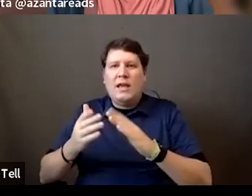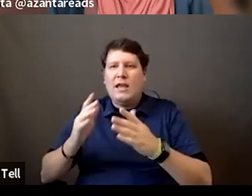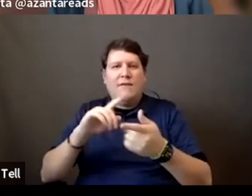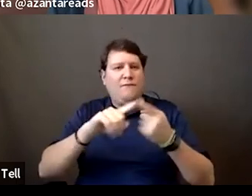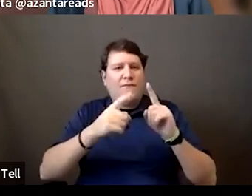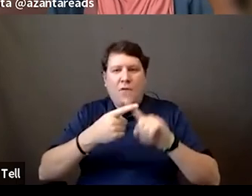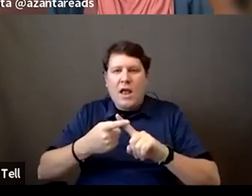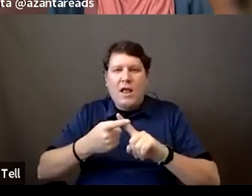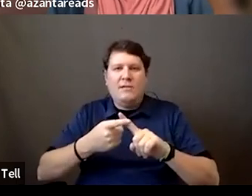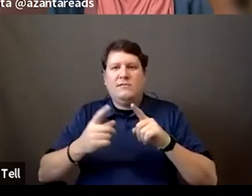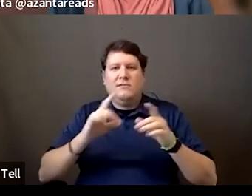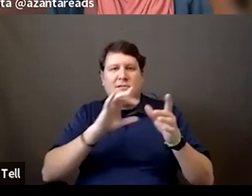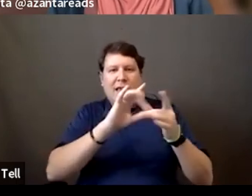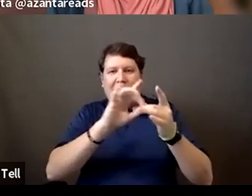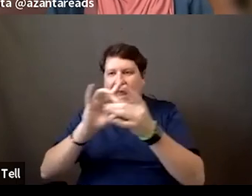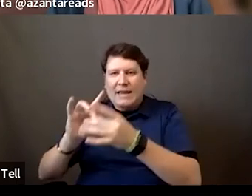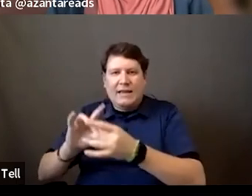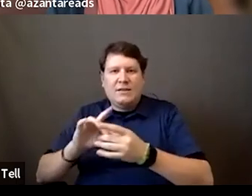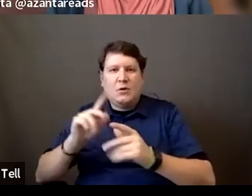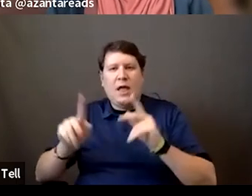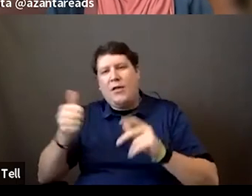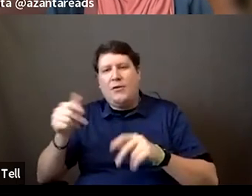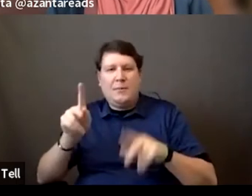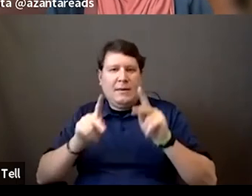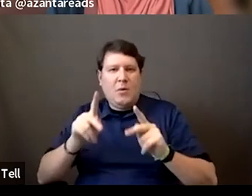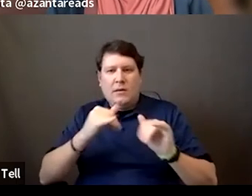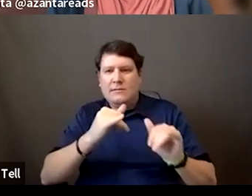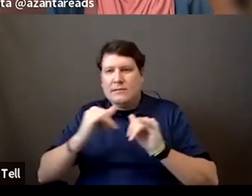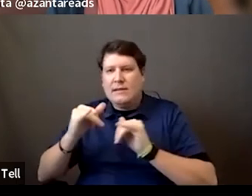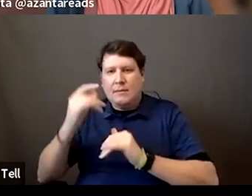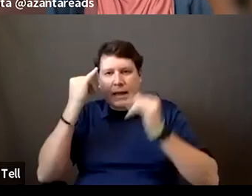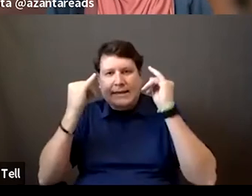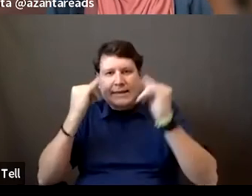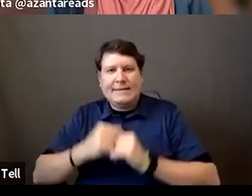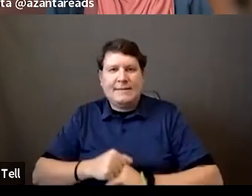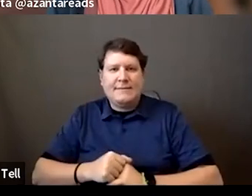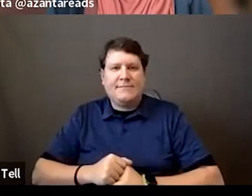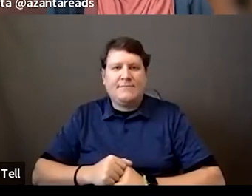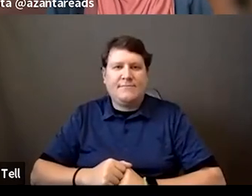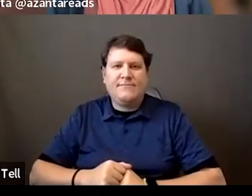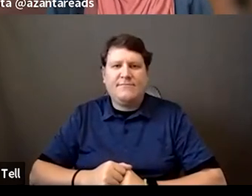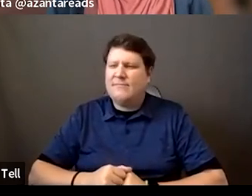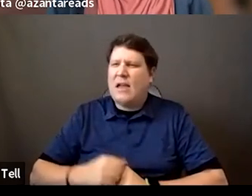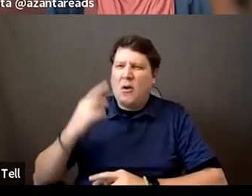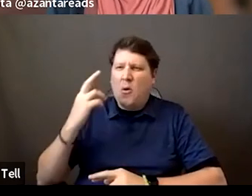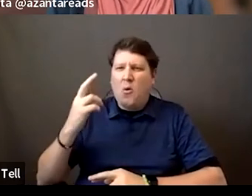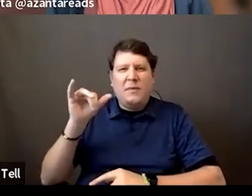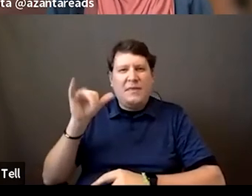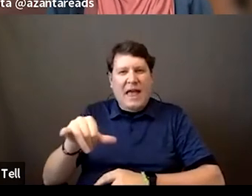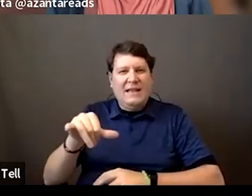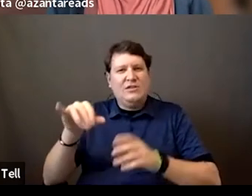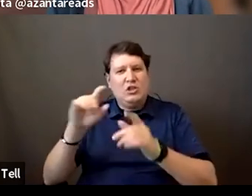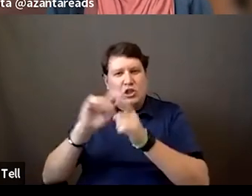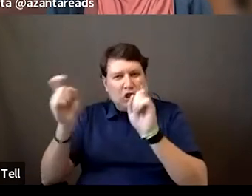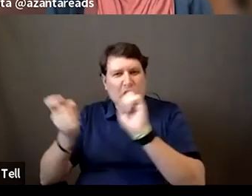meet people. Yeah. Okay. That's great. I hope all the stuff changes, you know, with more